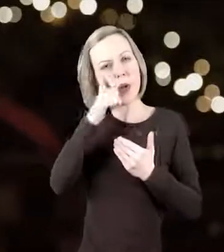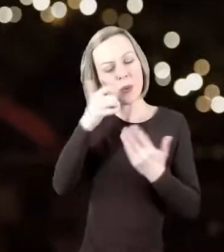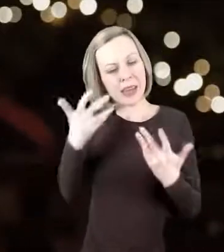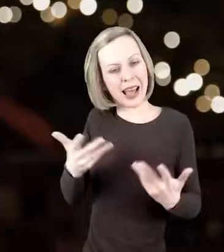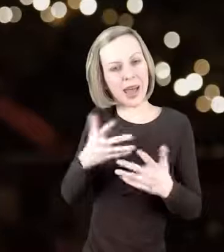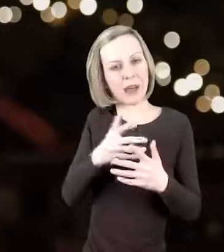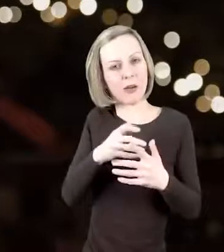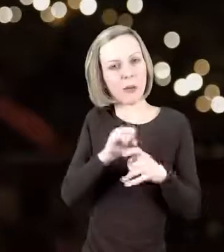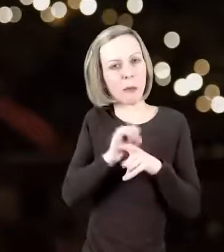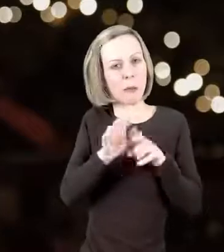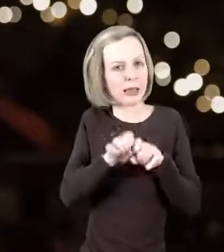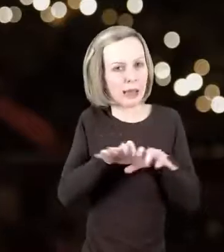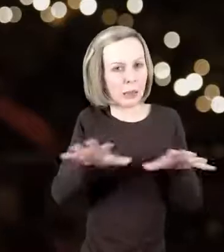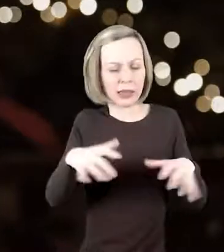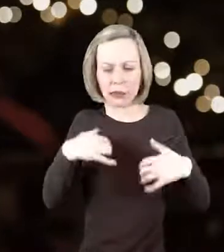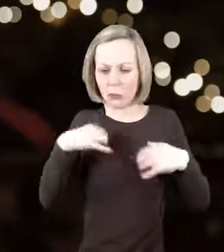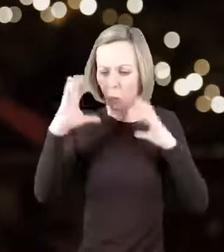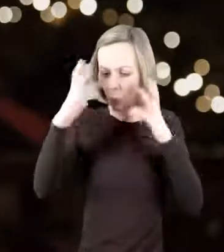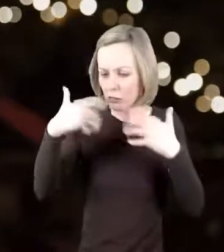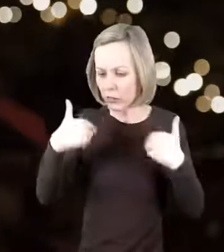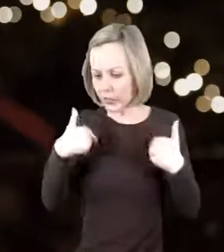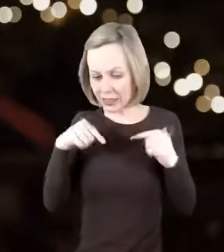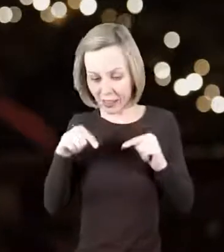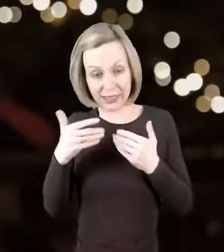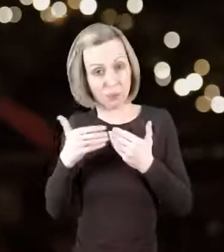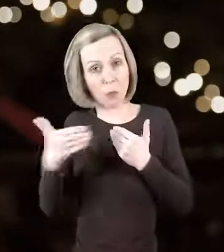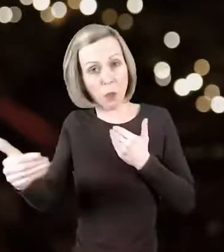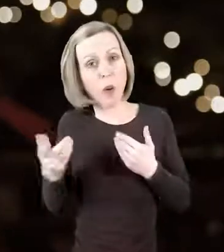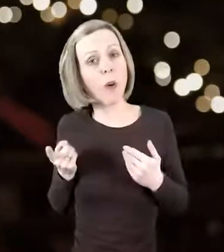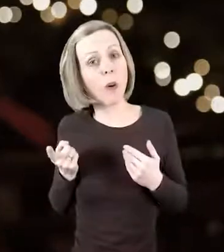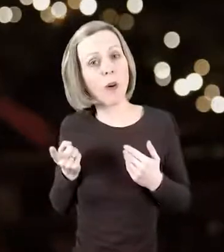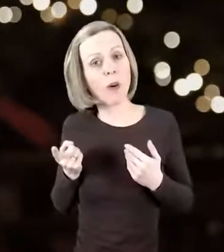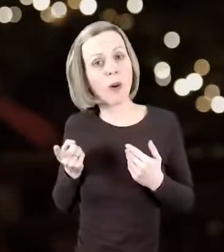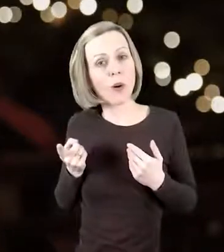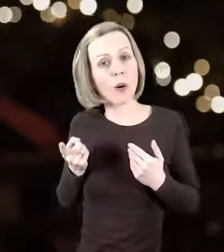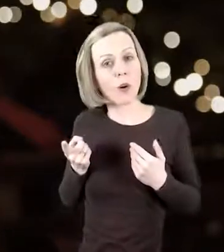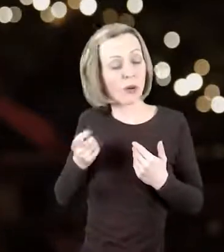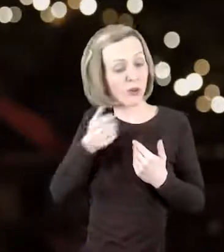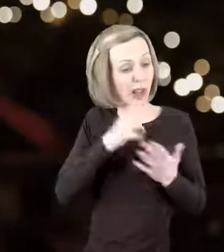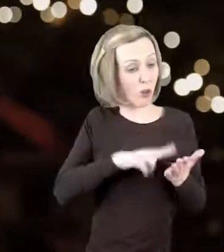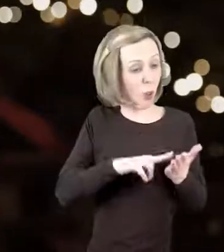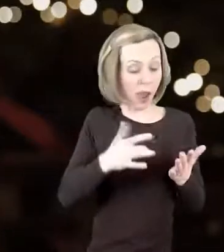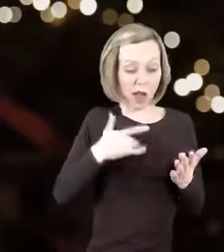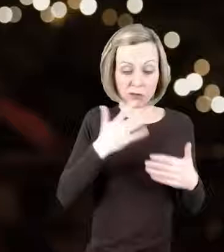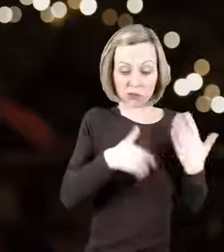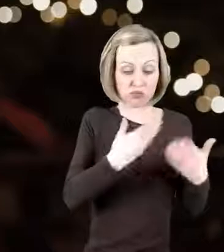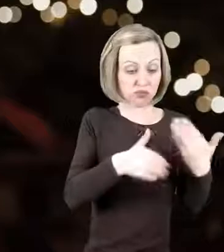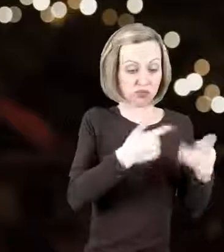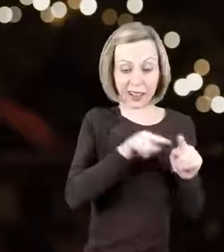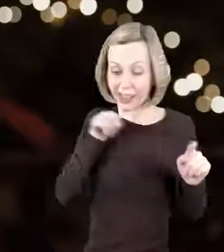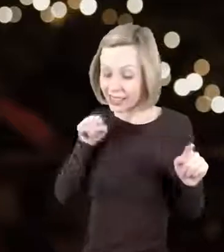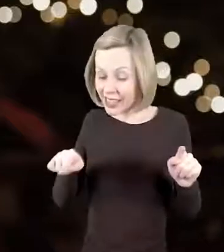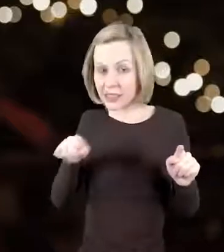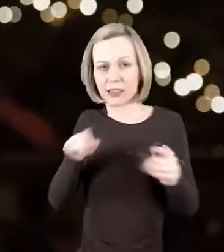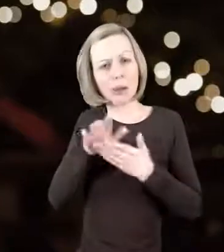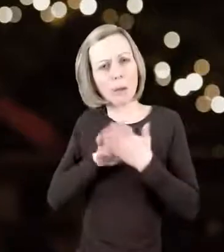of pandemic and of worries about this and that, and all the things